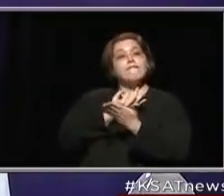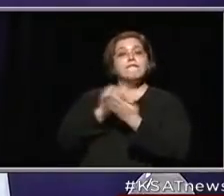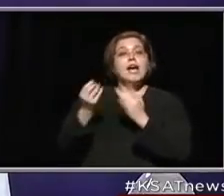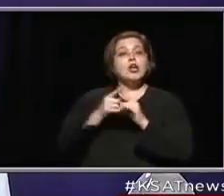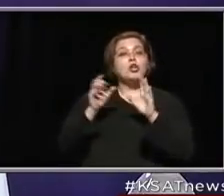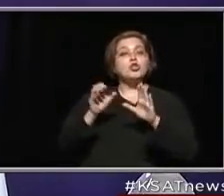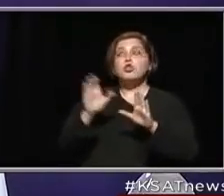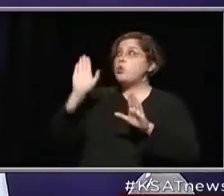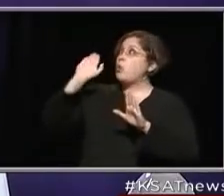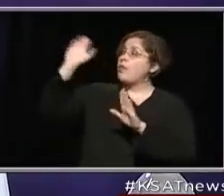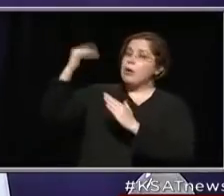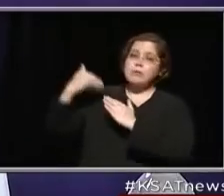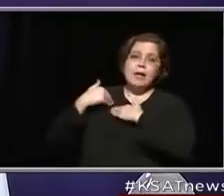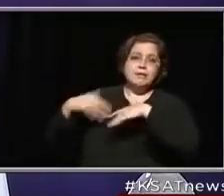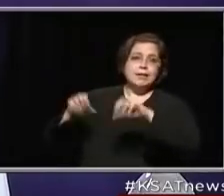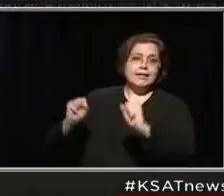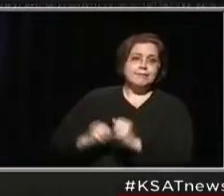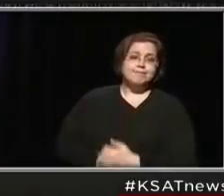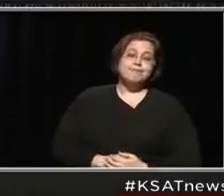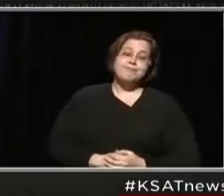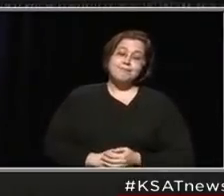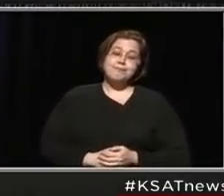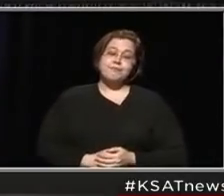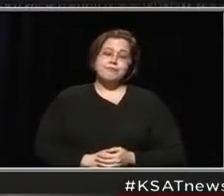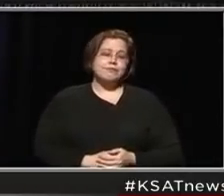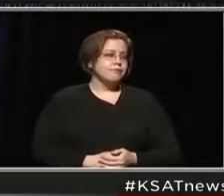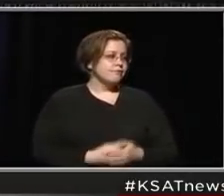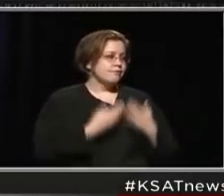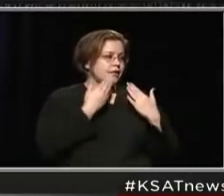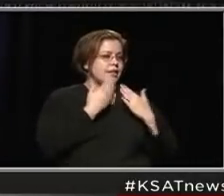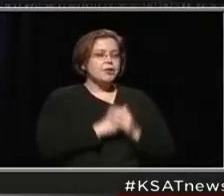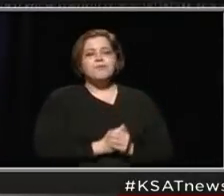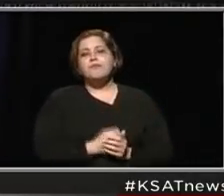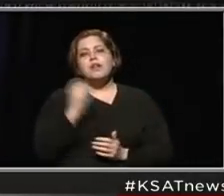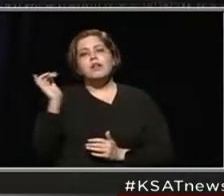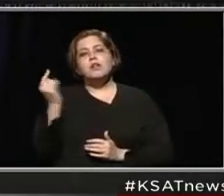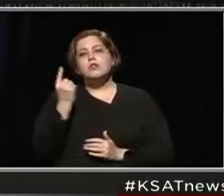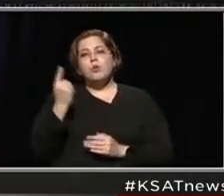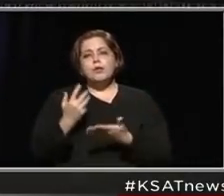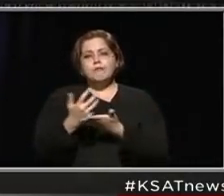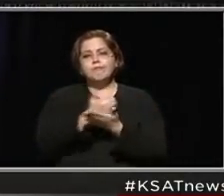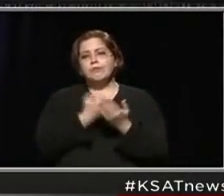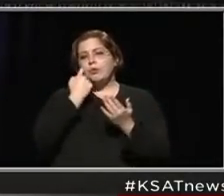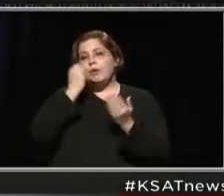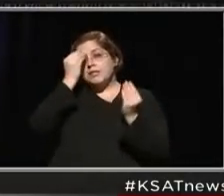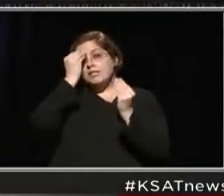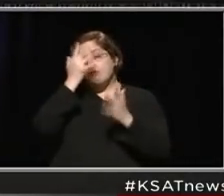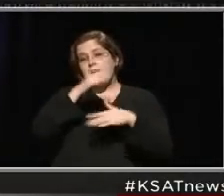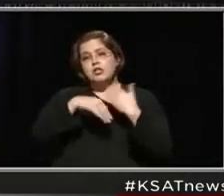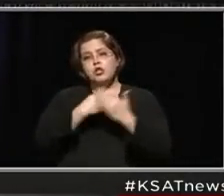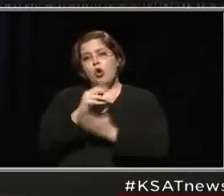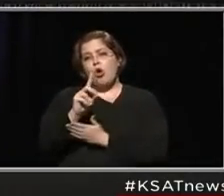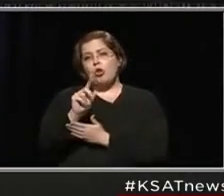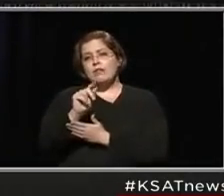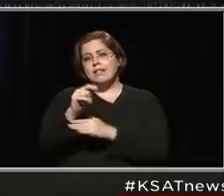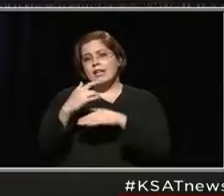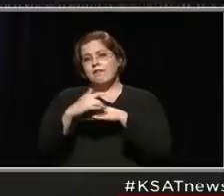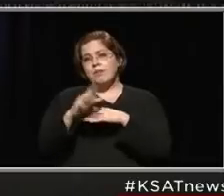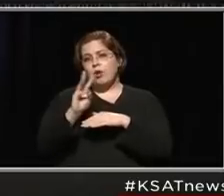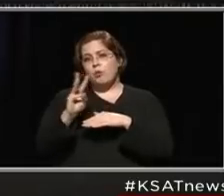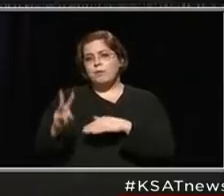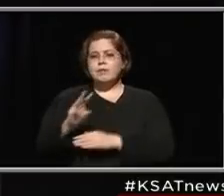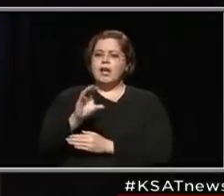failure to do what they ought to be doing. Sure. Thank you, Judge. And as always, you can get the latest updates and all the data that is on the website